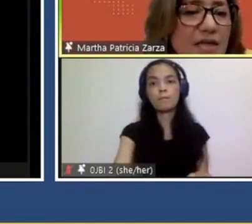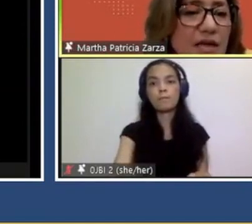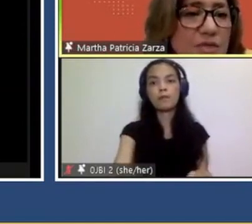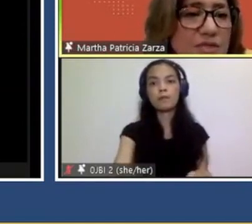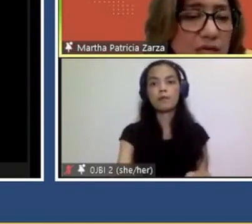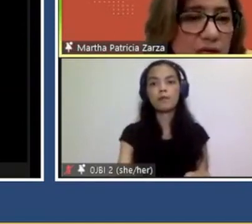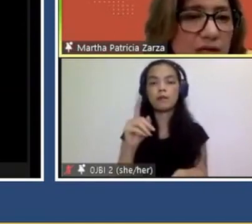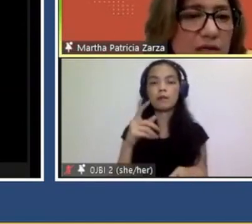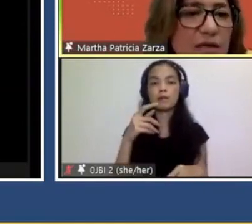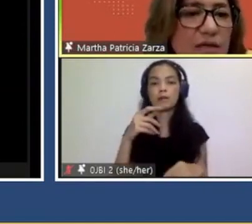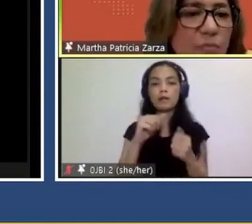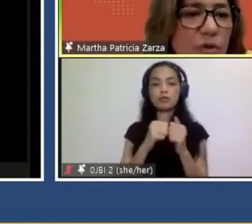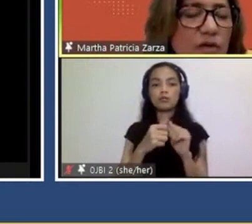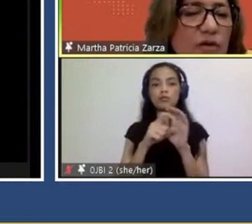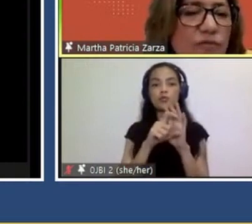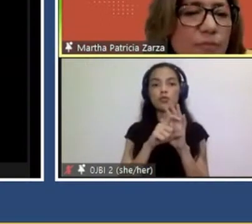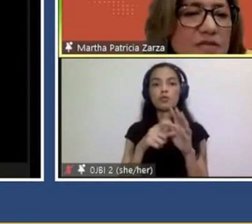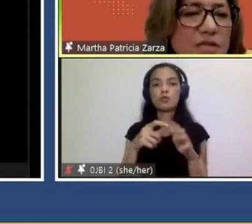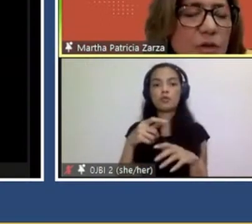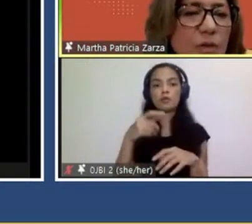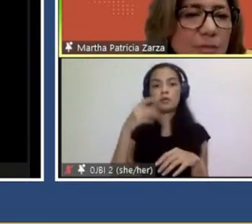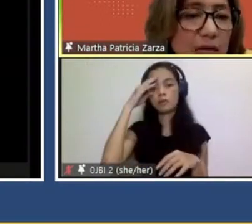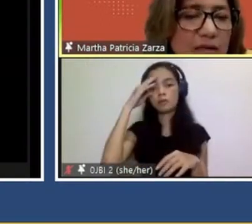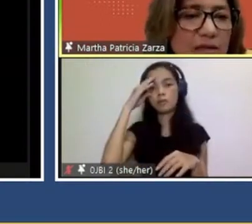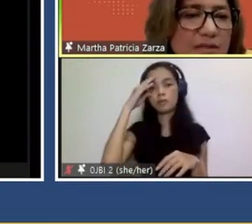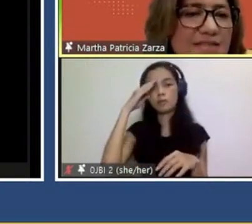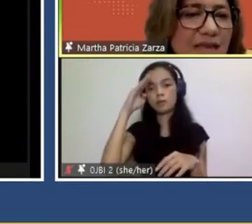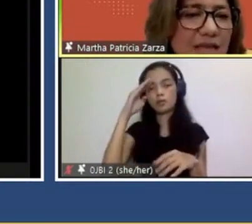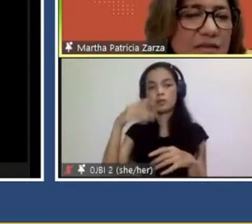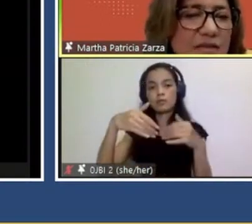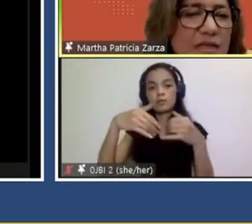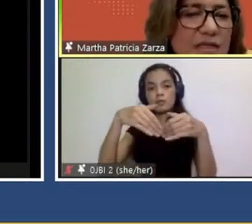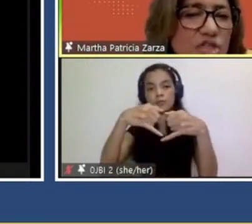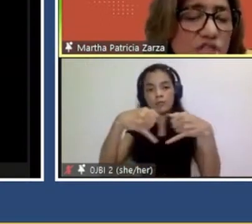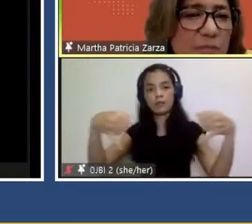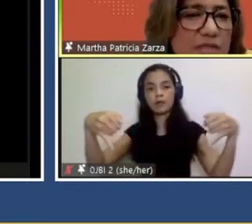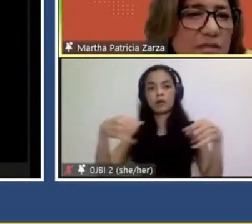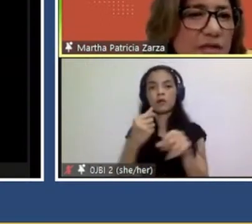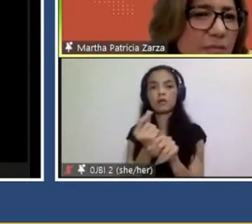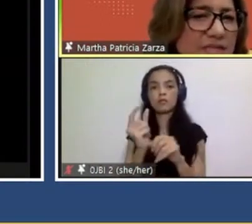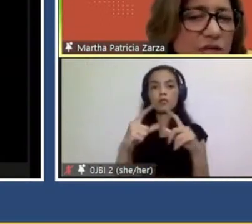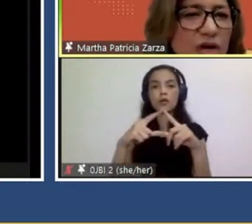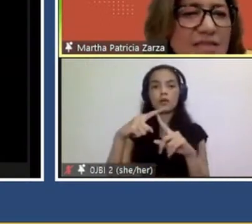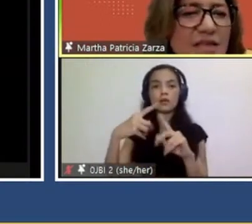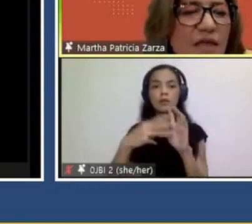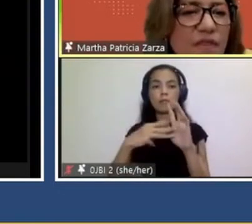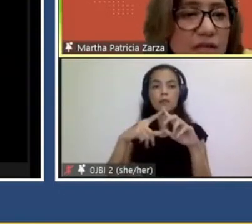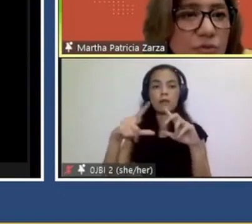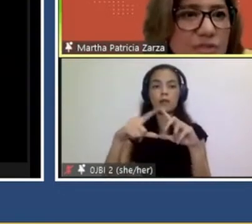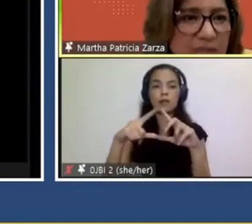case study was here in the border of Mexico and Guatemala. The state is Chiapas. Mexico